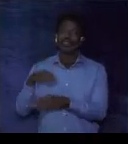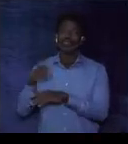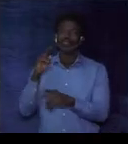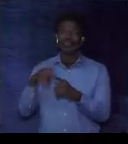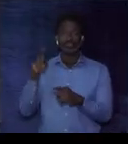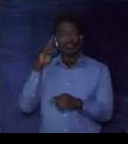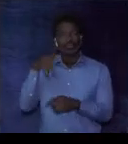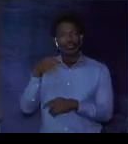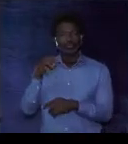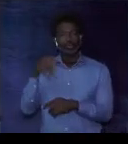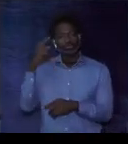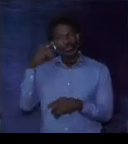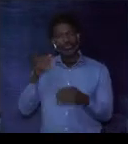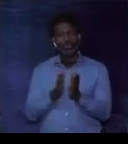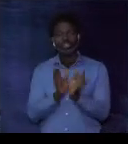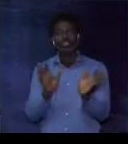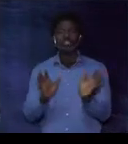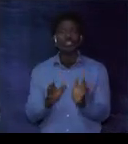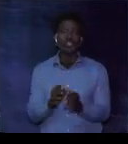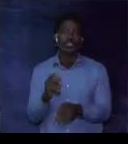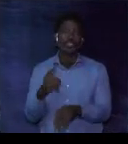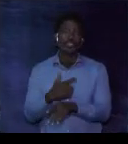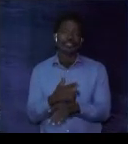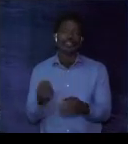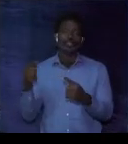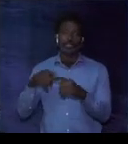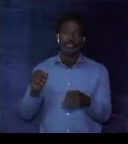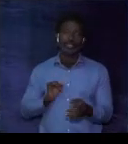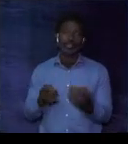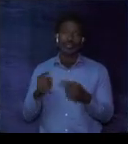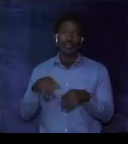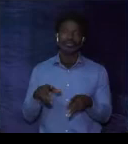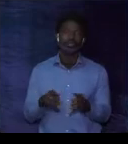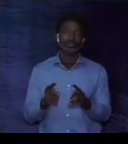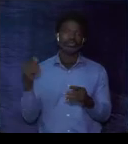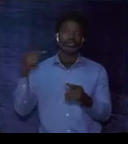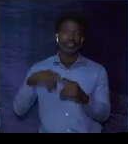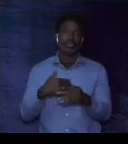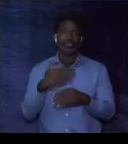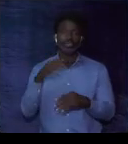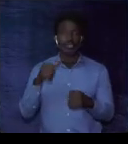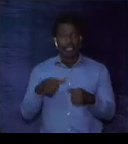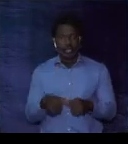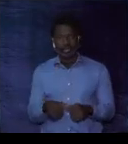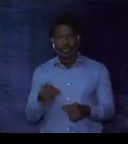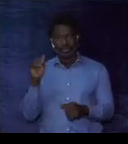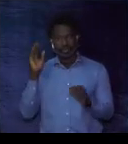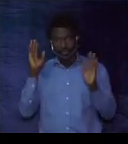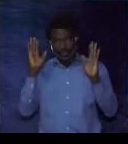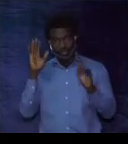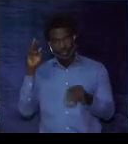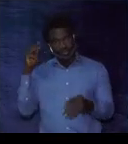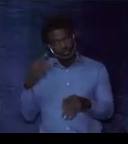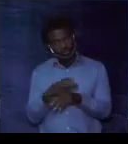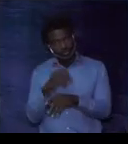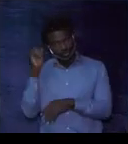general studies lesson. Till I come your way in the next class, remain wonderful mathematicians.